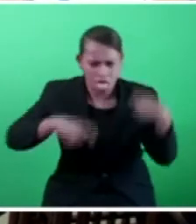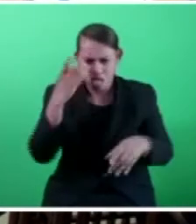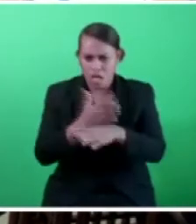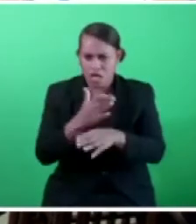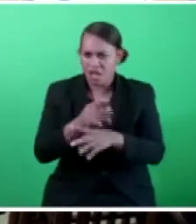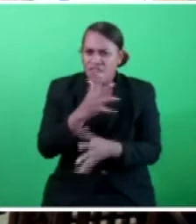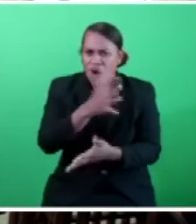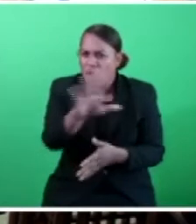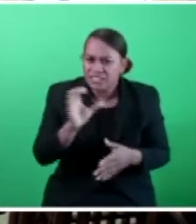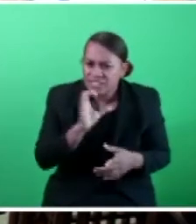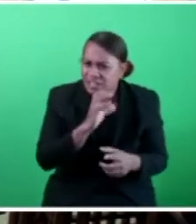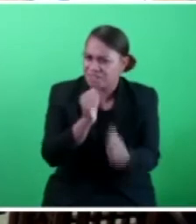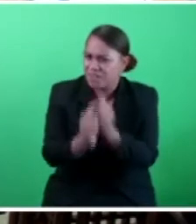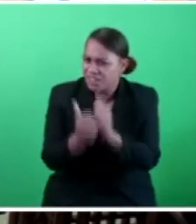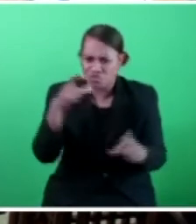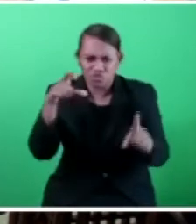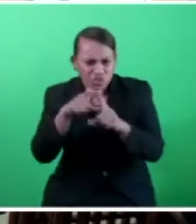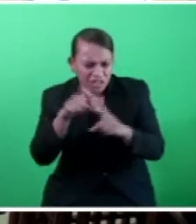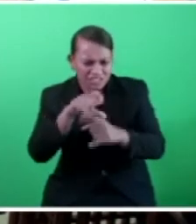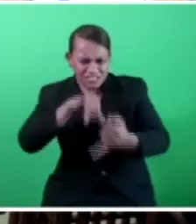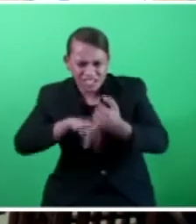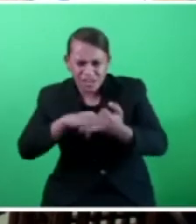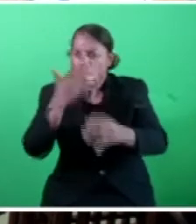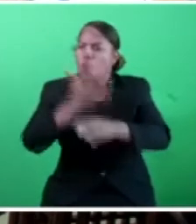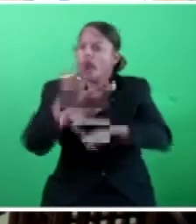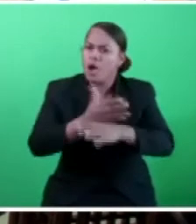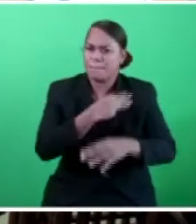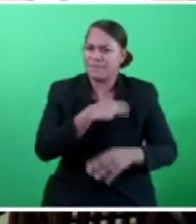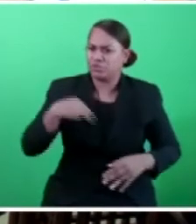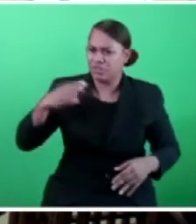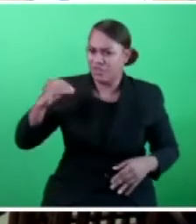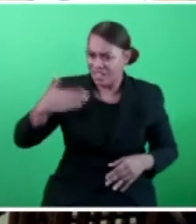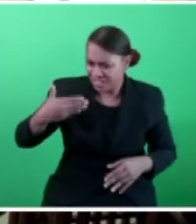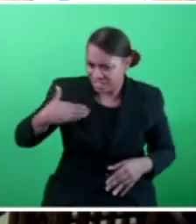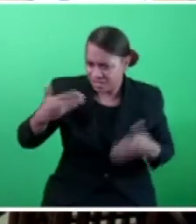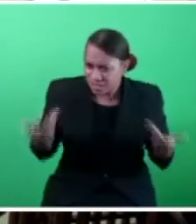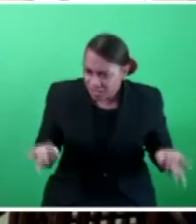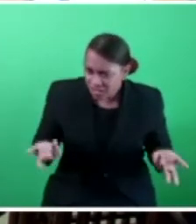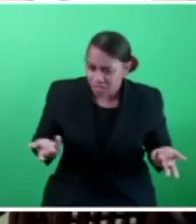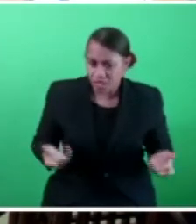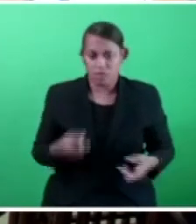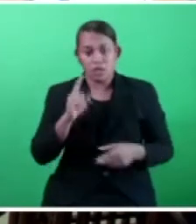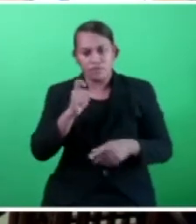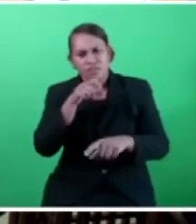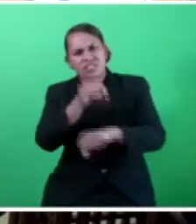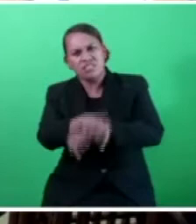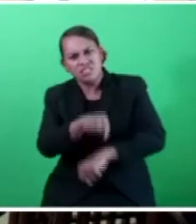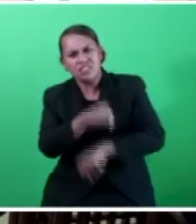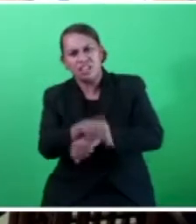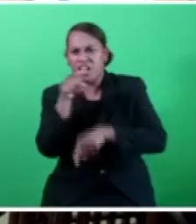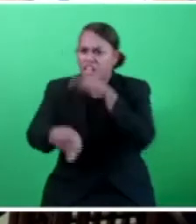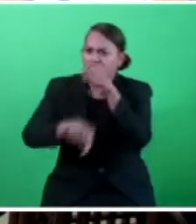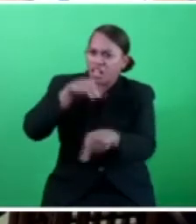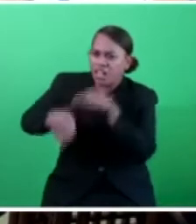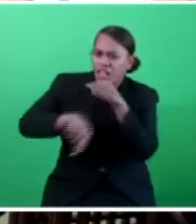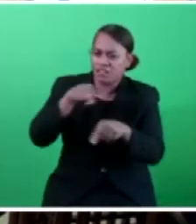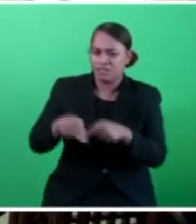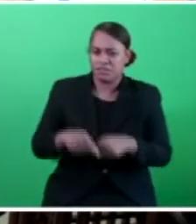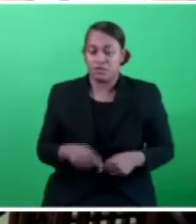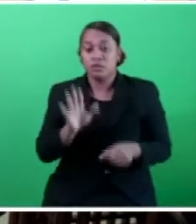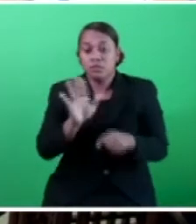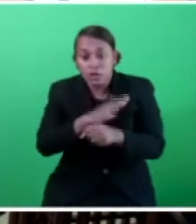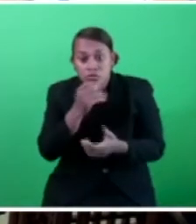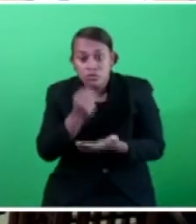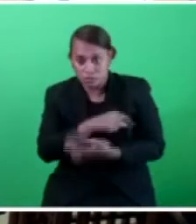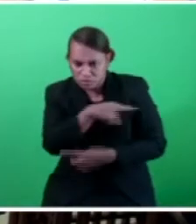brothers, your daughters and sons who work in the Ministry of Health, by undermining them, making them have mistrust